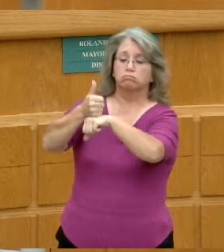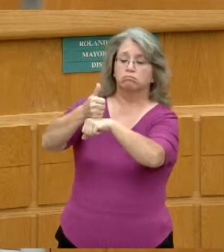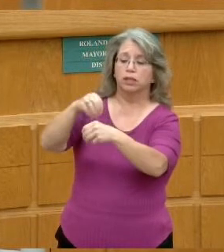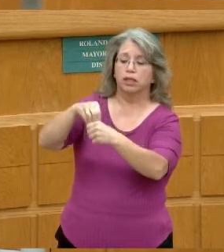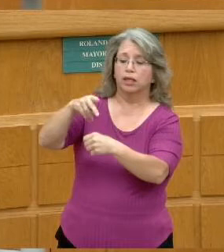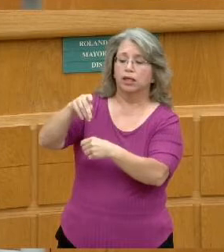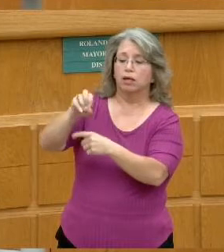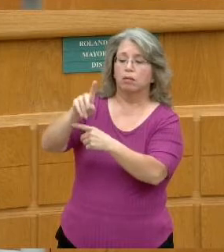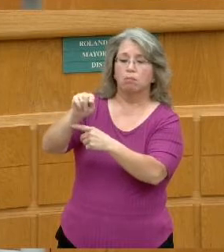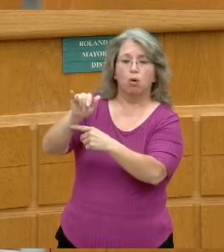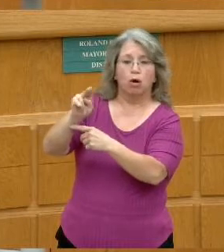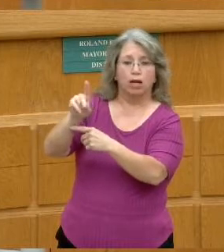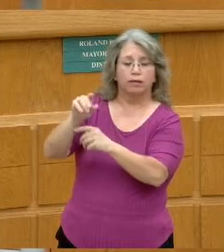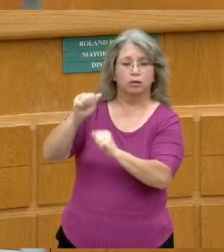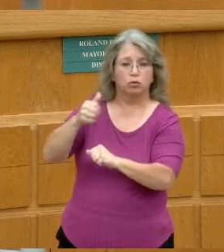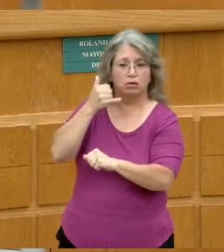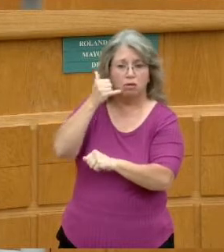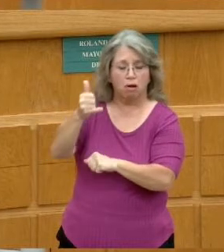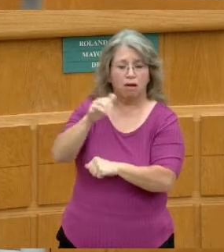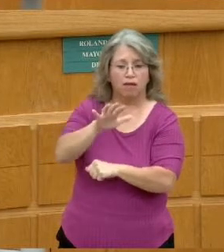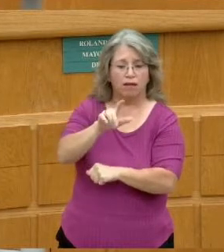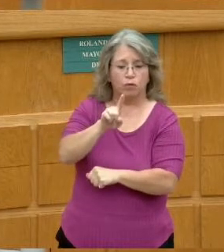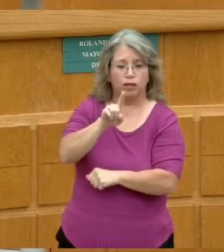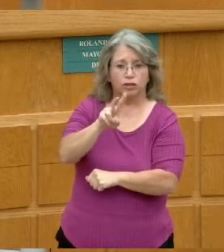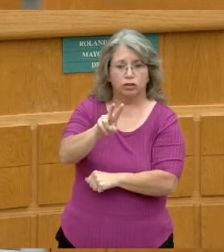an appointment, you can call